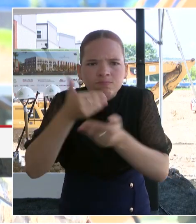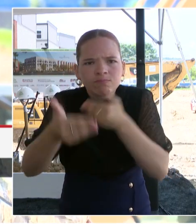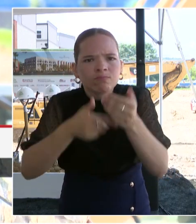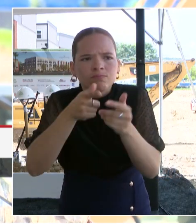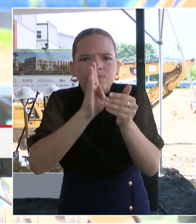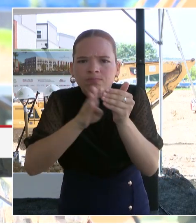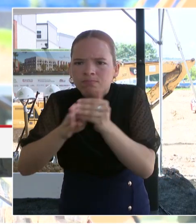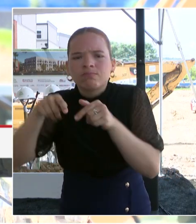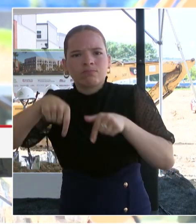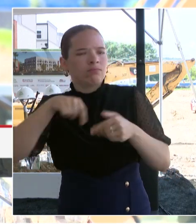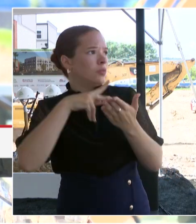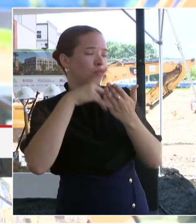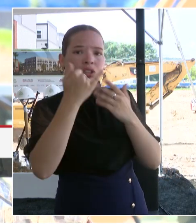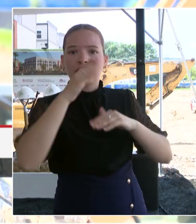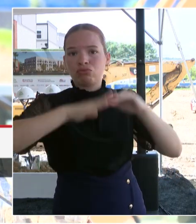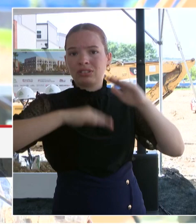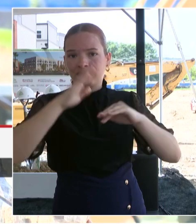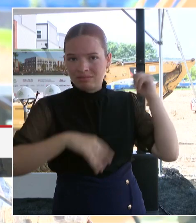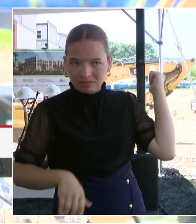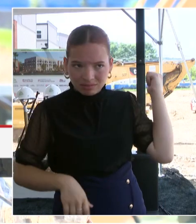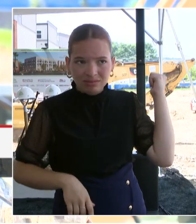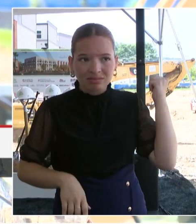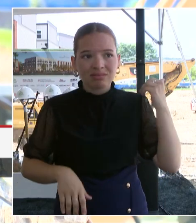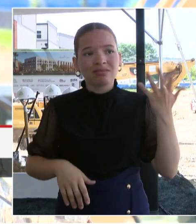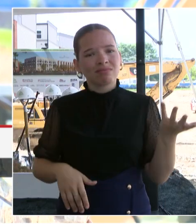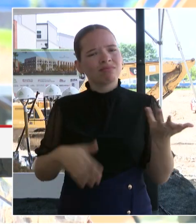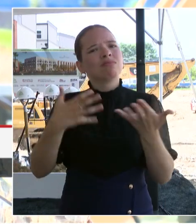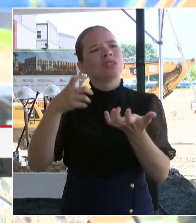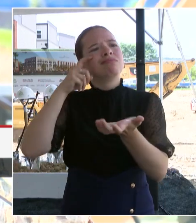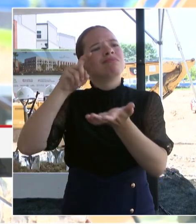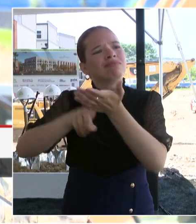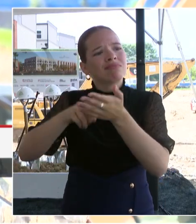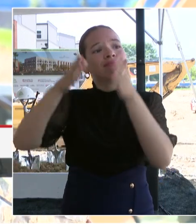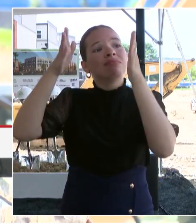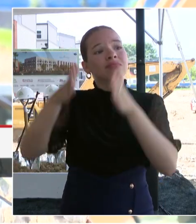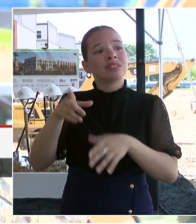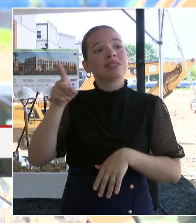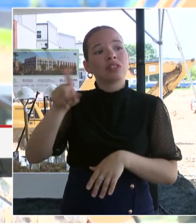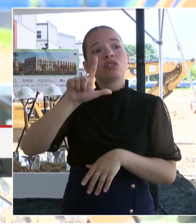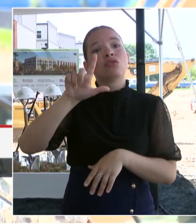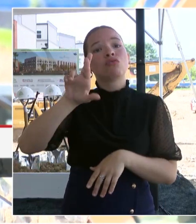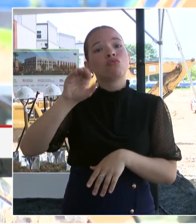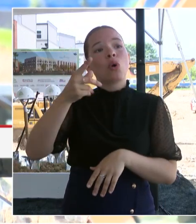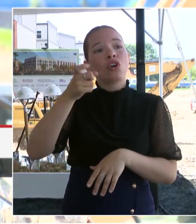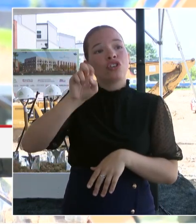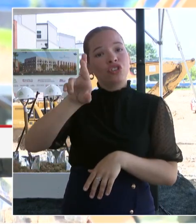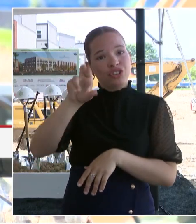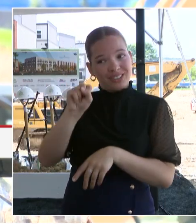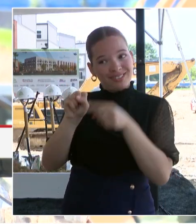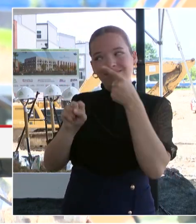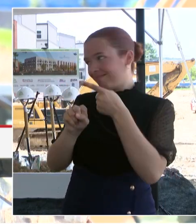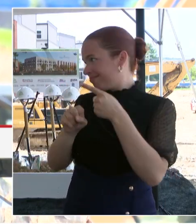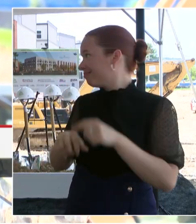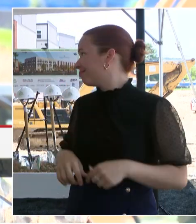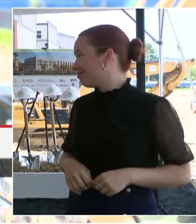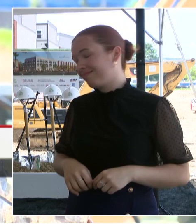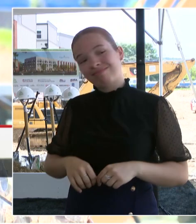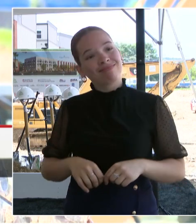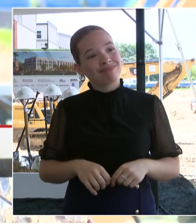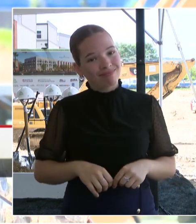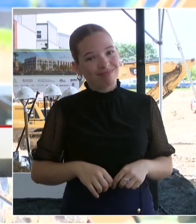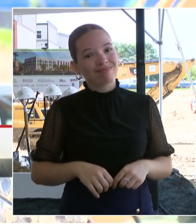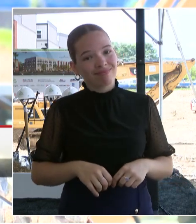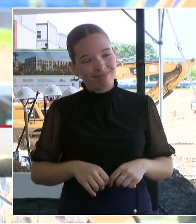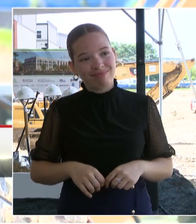be. I want to acknowledge Barbara Rogers, Uchenna, Gwen. I